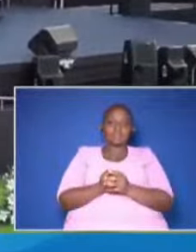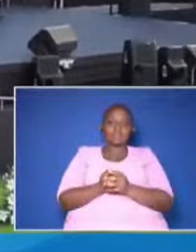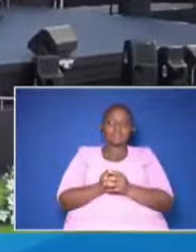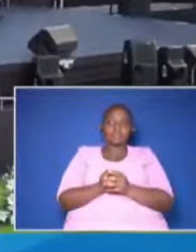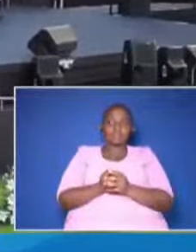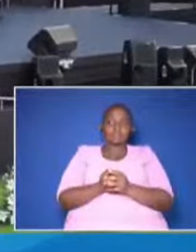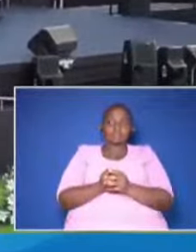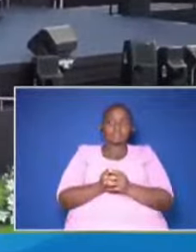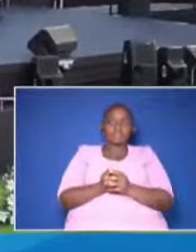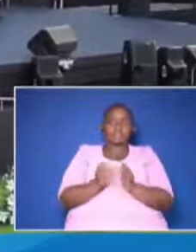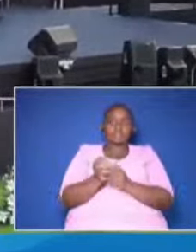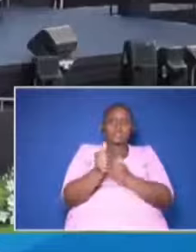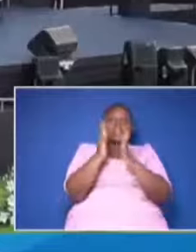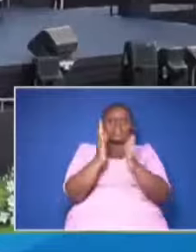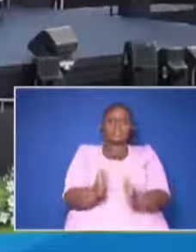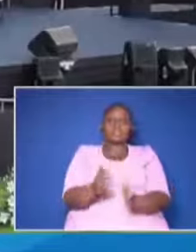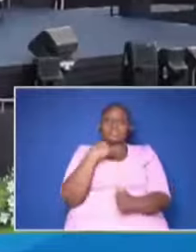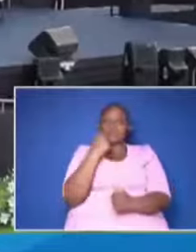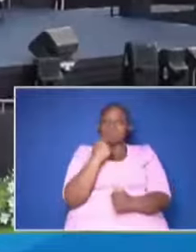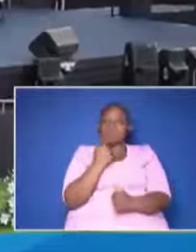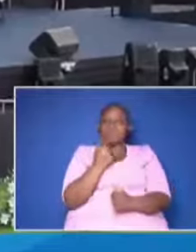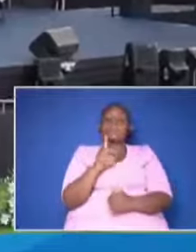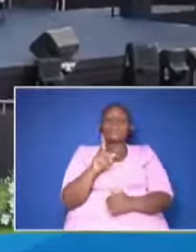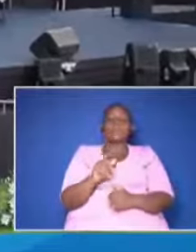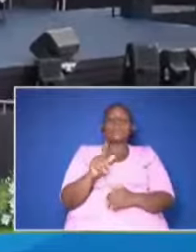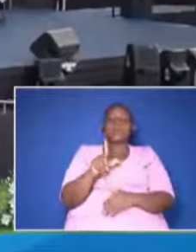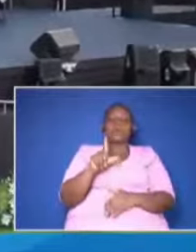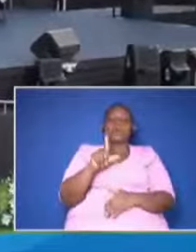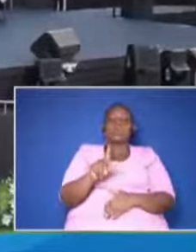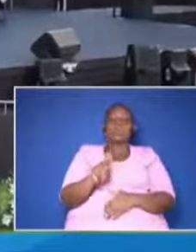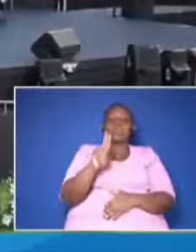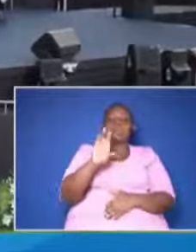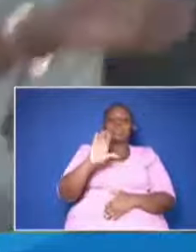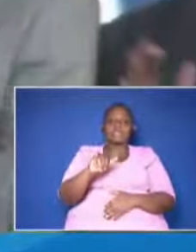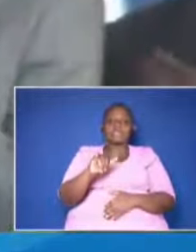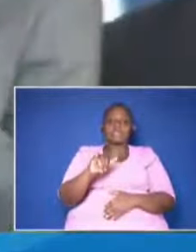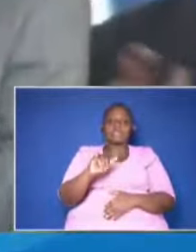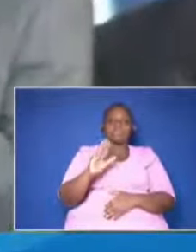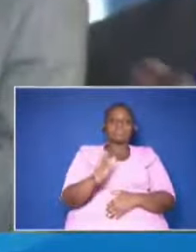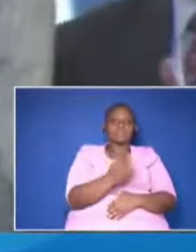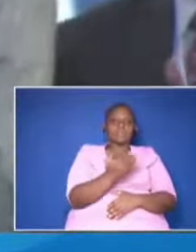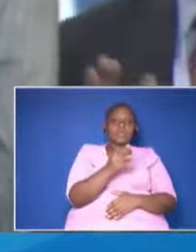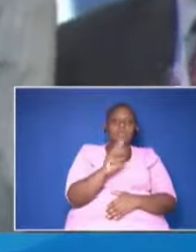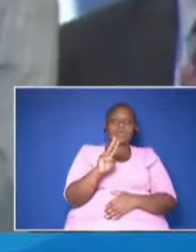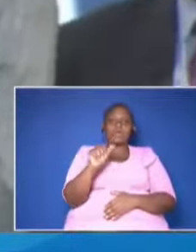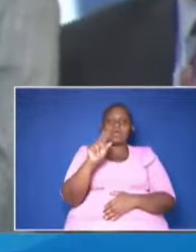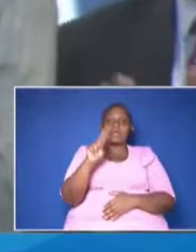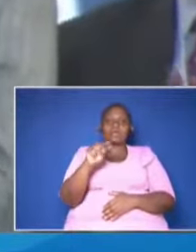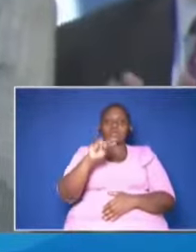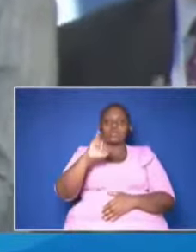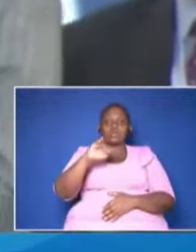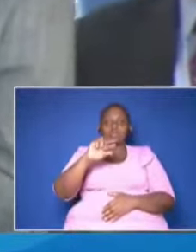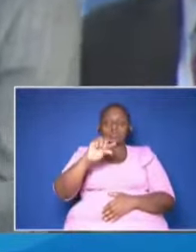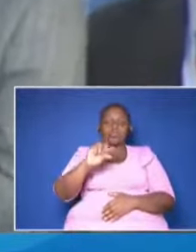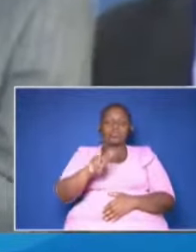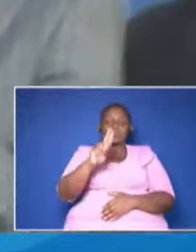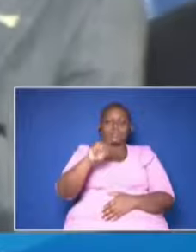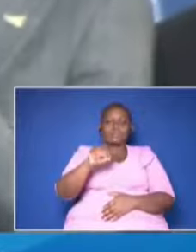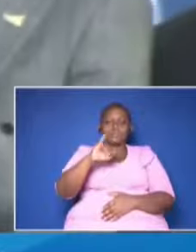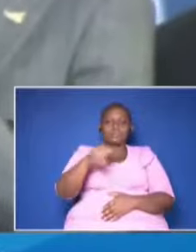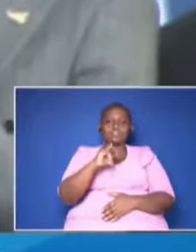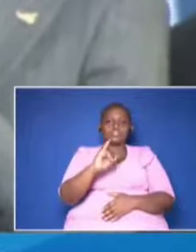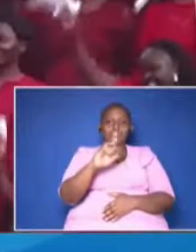Choir was led by evangelist God bless for the good